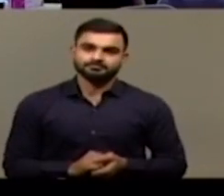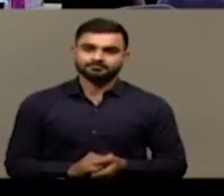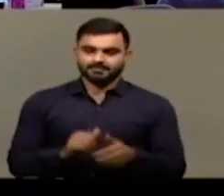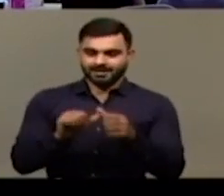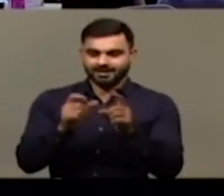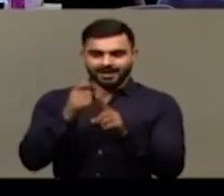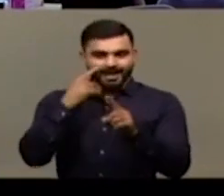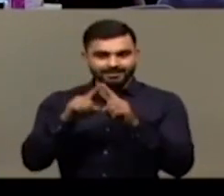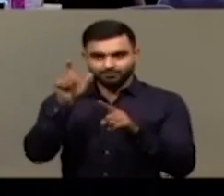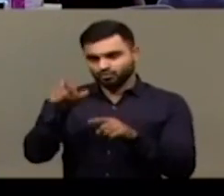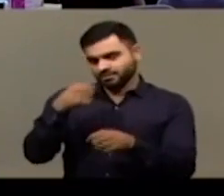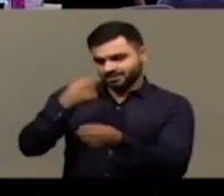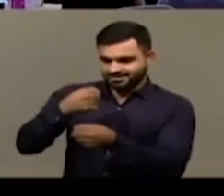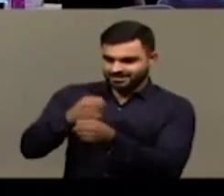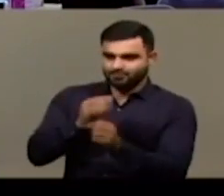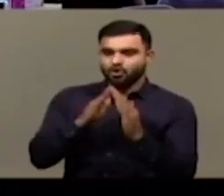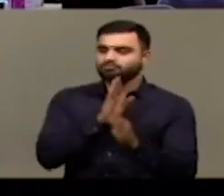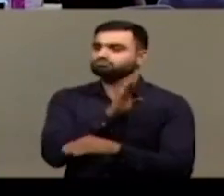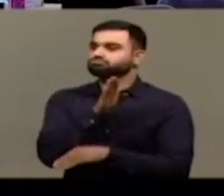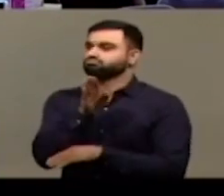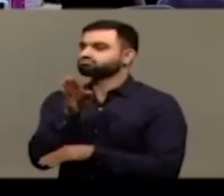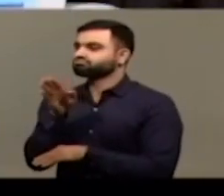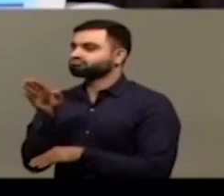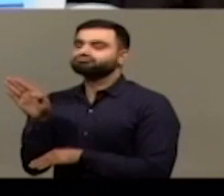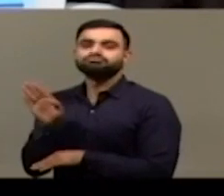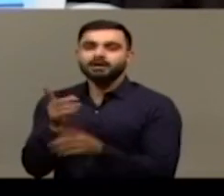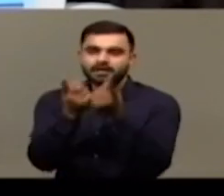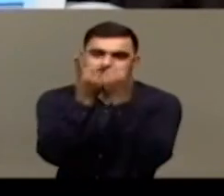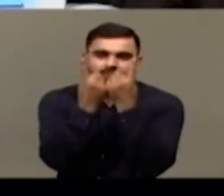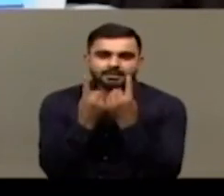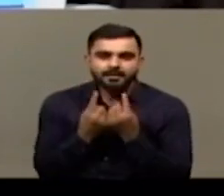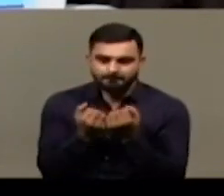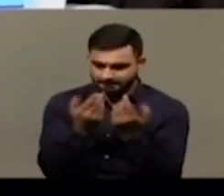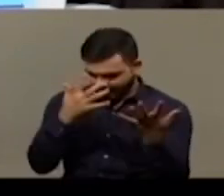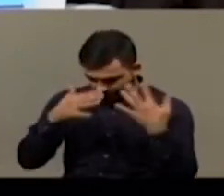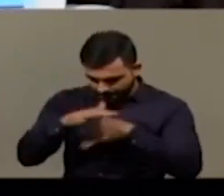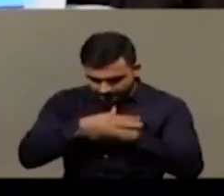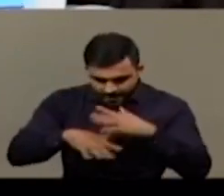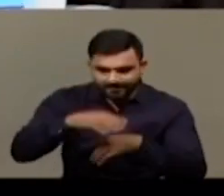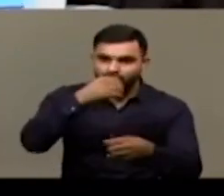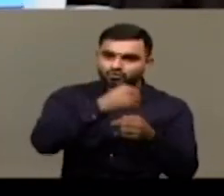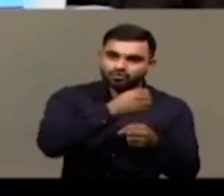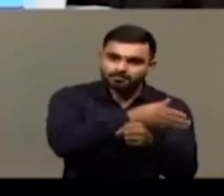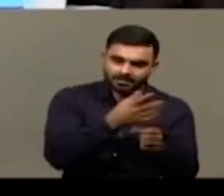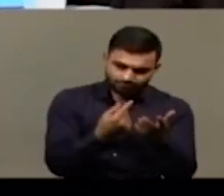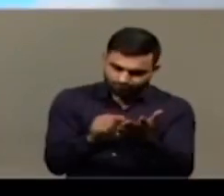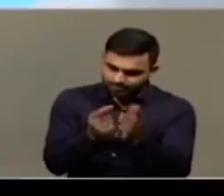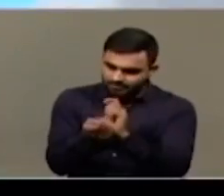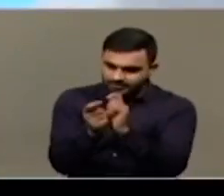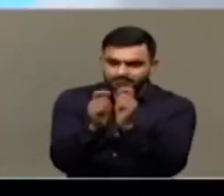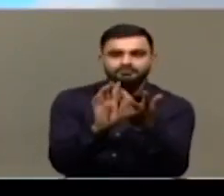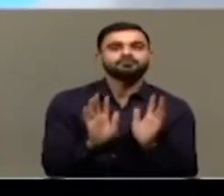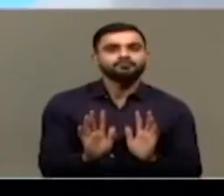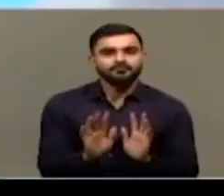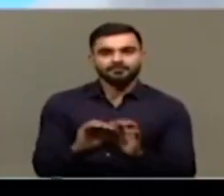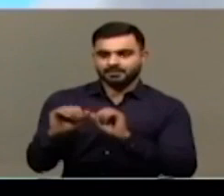karaya jisse ki jo tamam schemes hain sarkar ki unko implement kiya ja sake jo apna viklang varg hai,